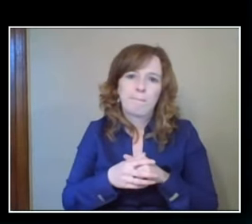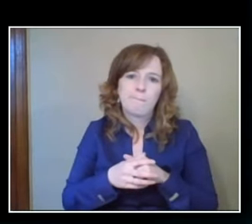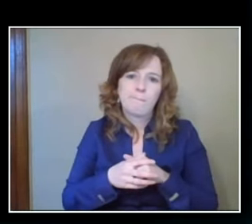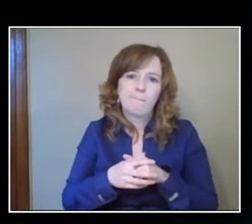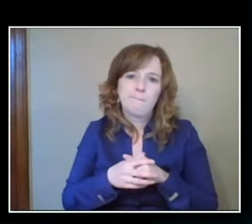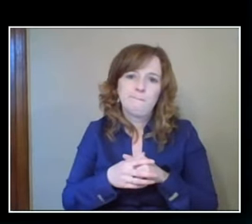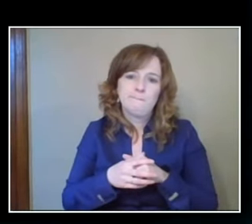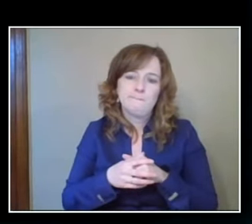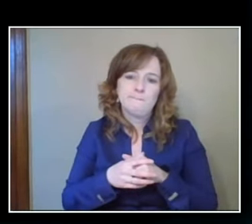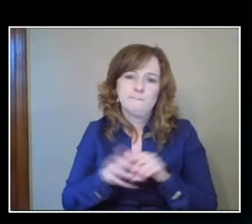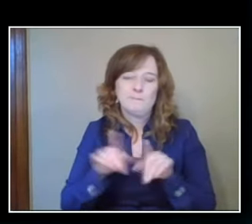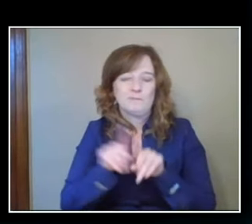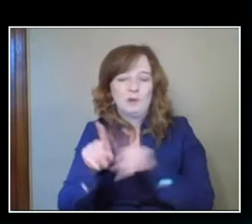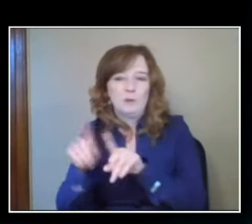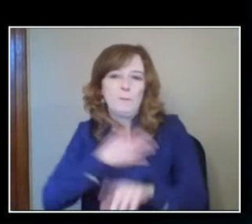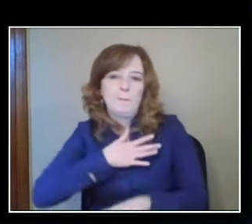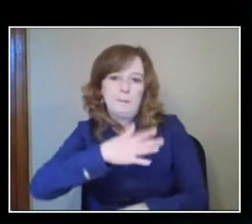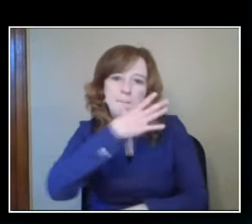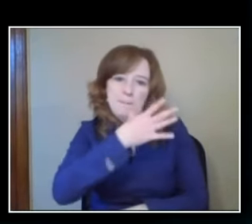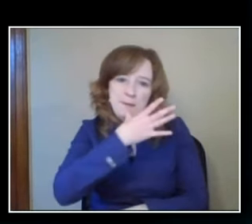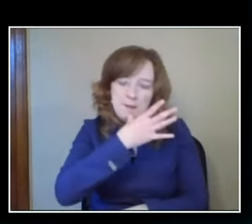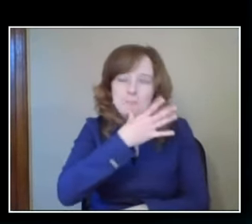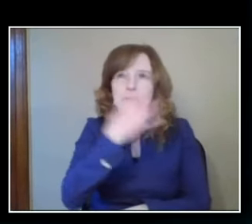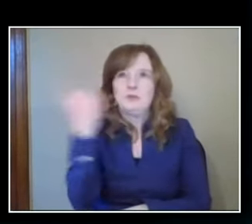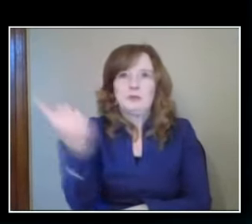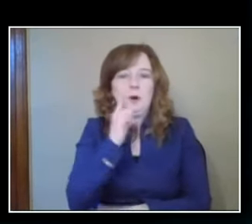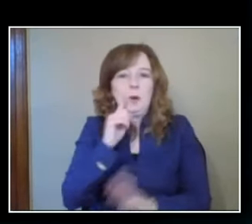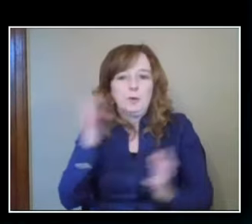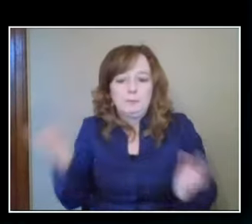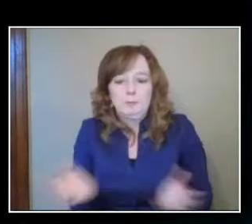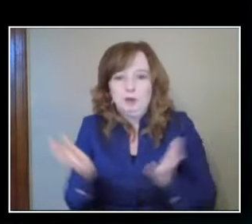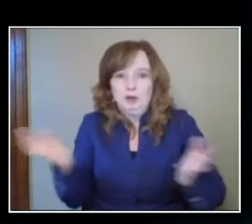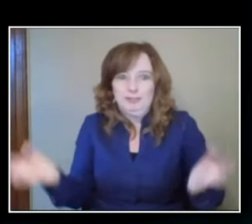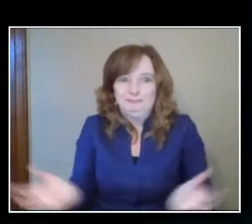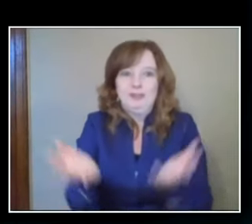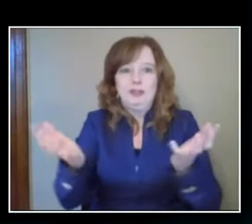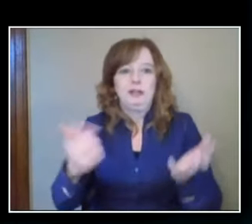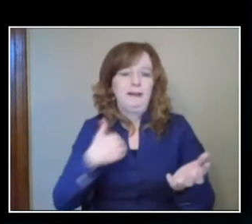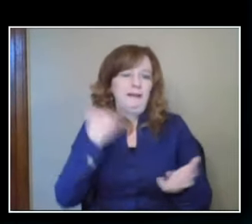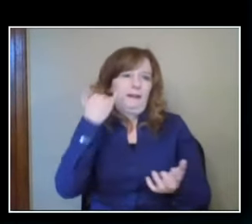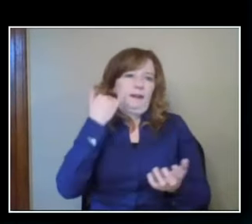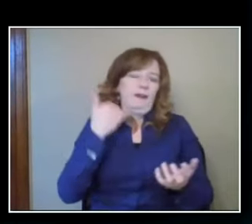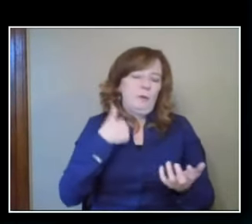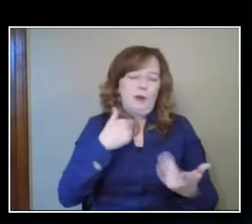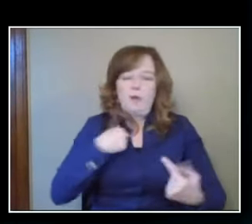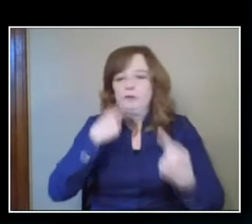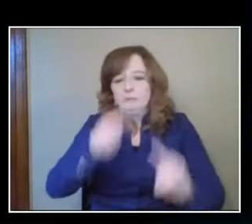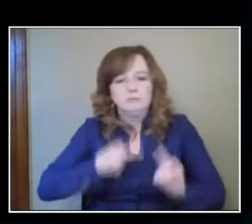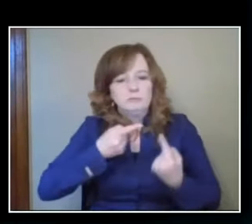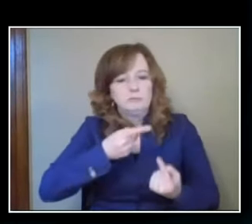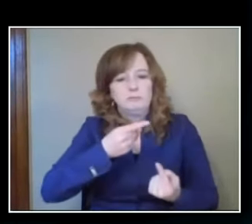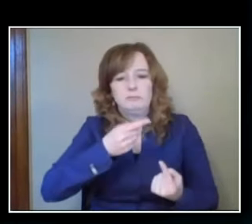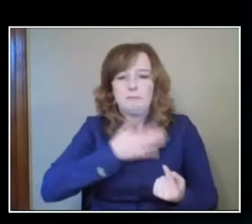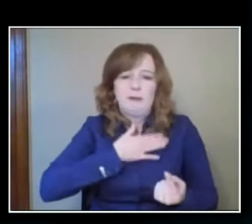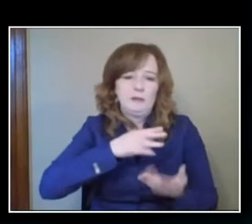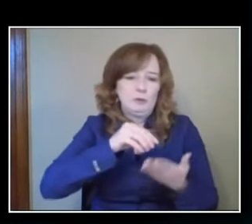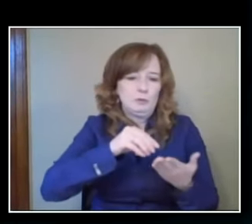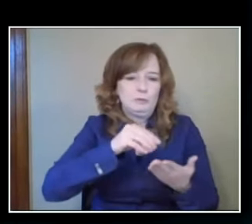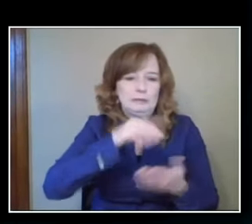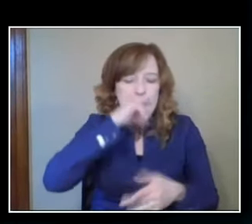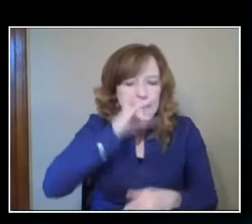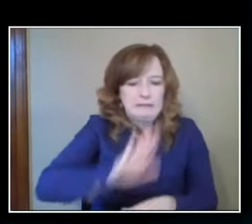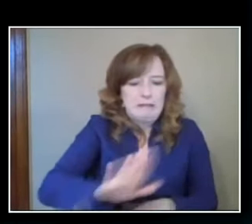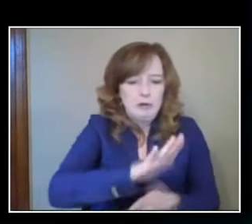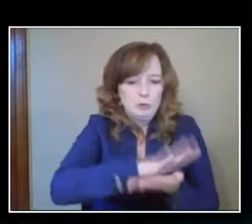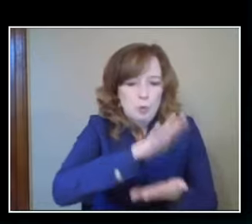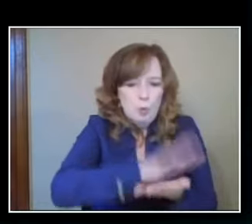my mom for always pushing me, like when I would cry and stuff with the kids' school and felt selfish for finishing my degree. She